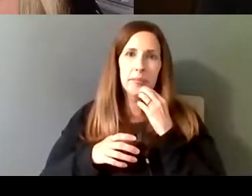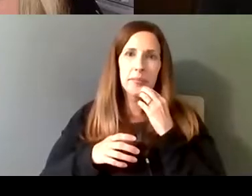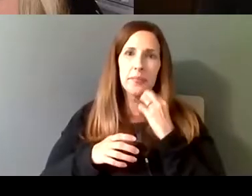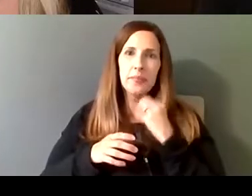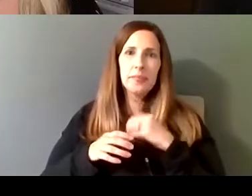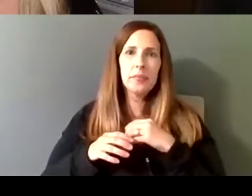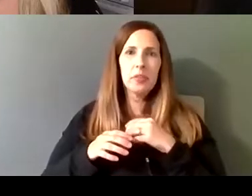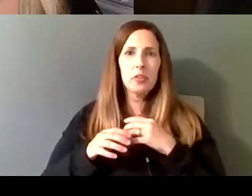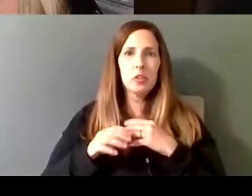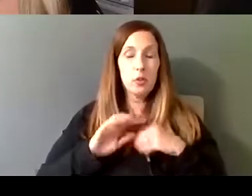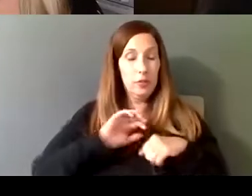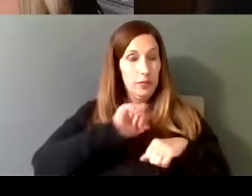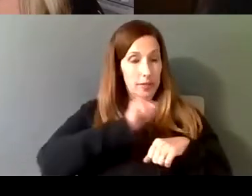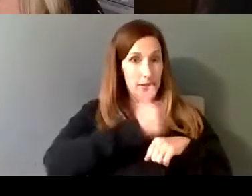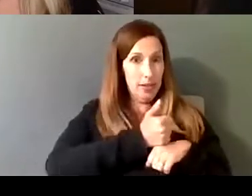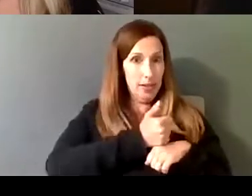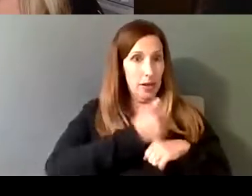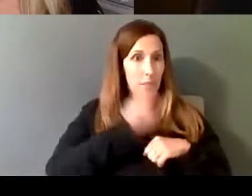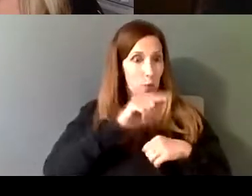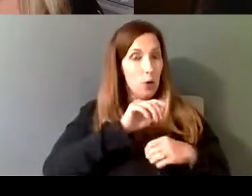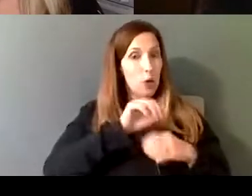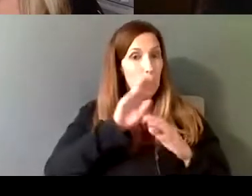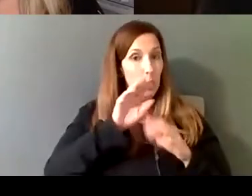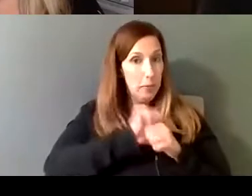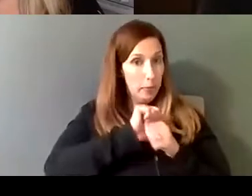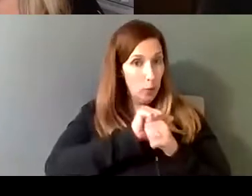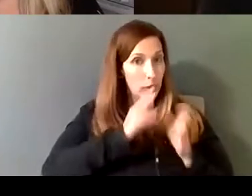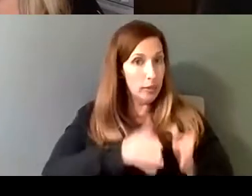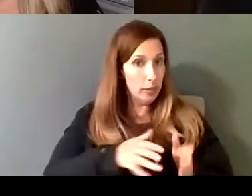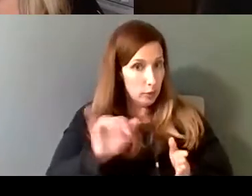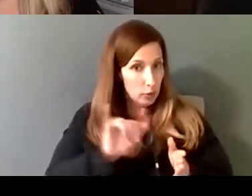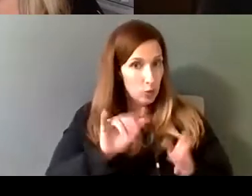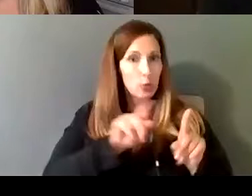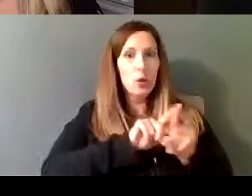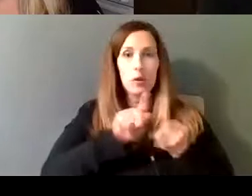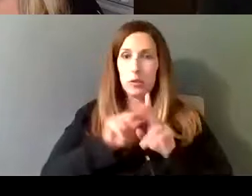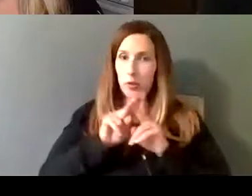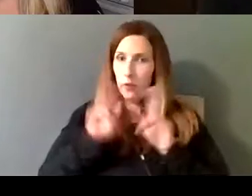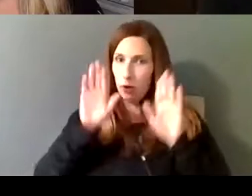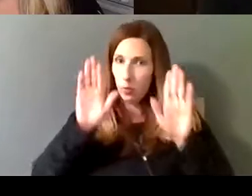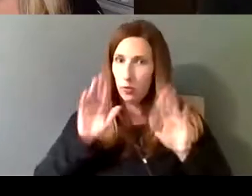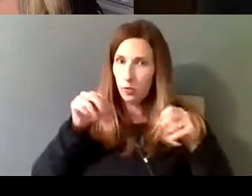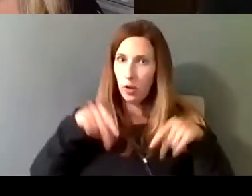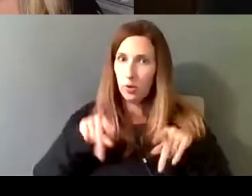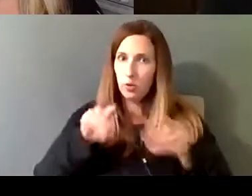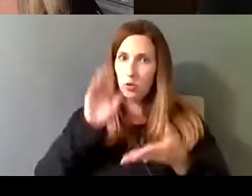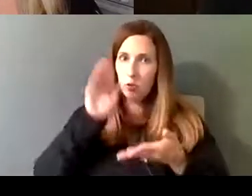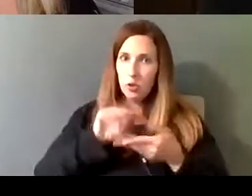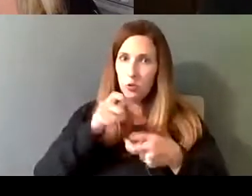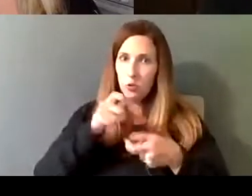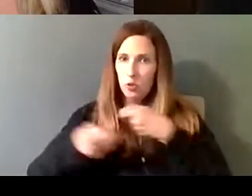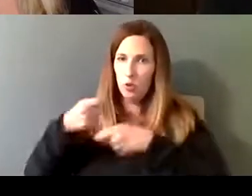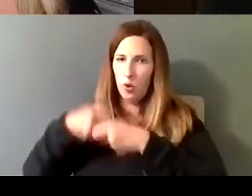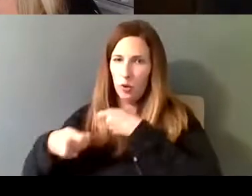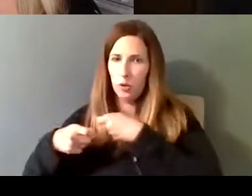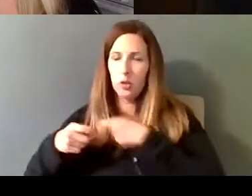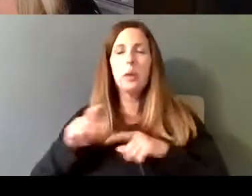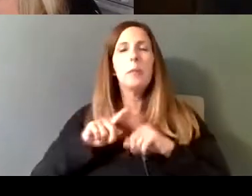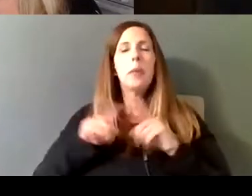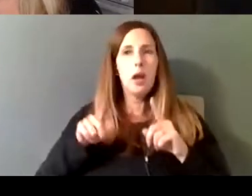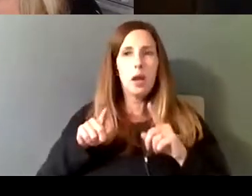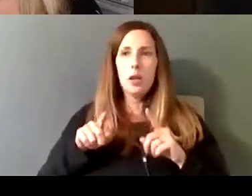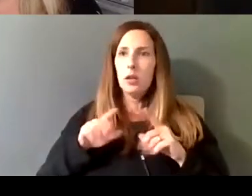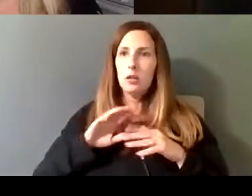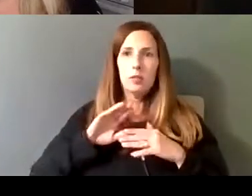implementing it on the back end, for your employees, that's also a really great opportunity to reduce turnover and things like that. But all of this